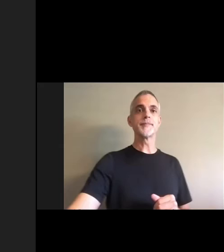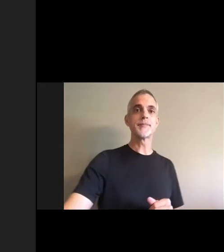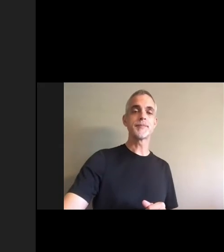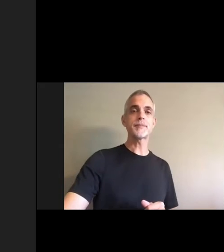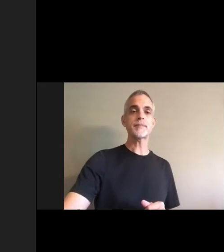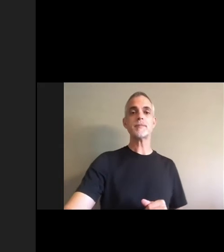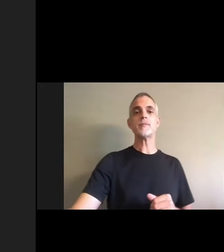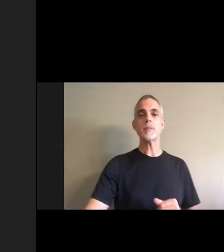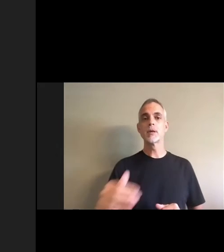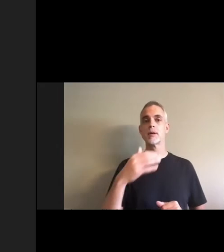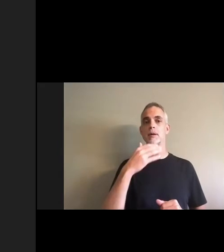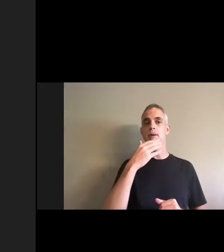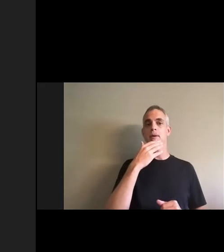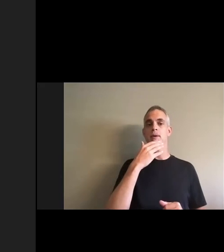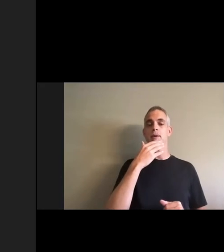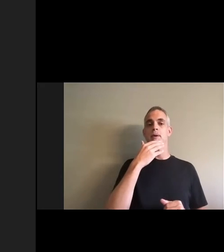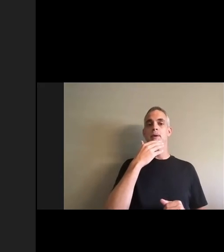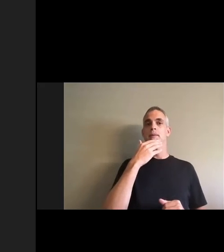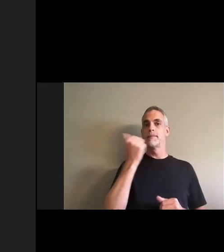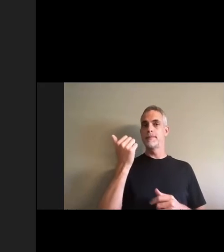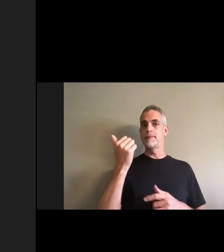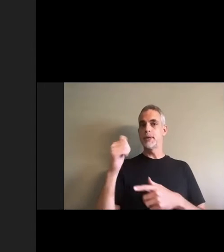So before the event,